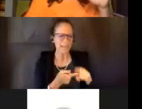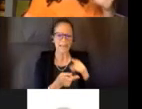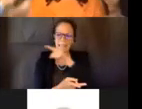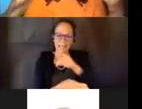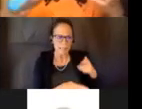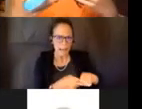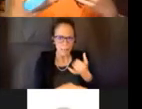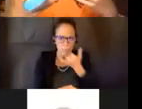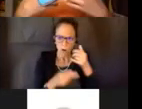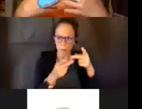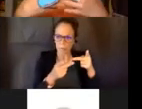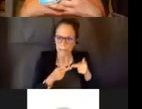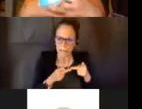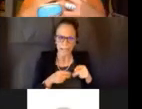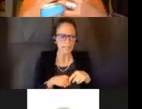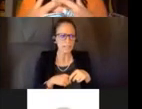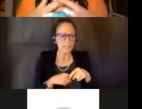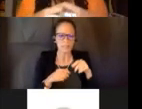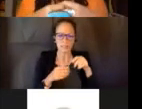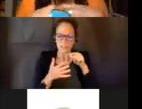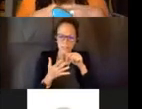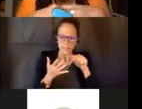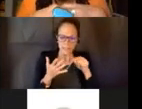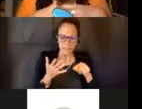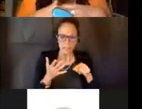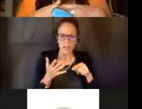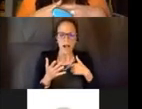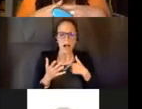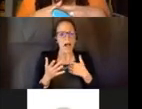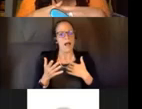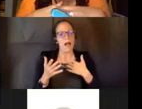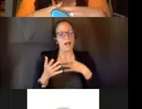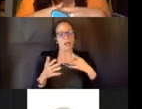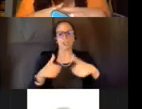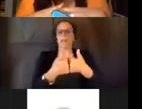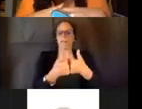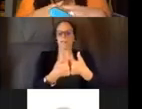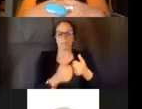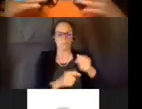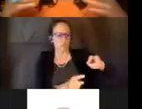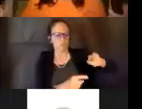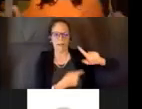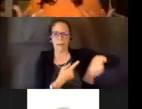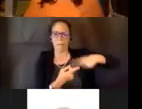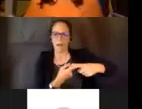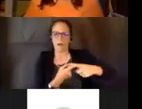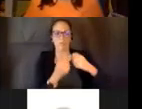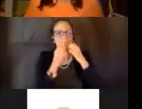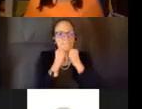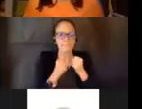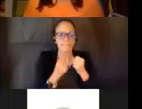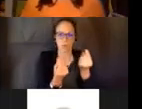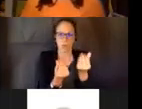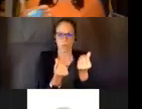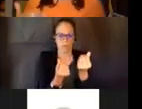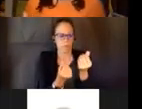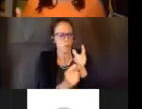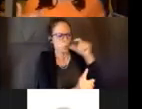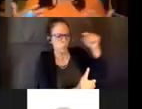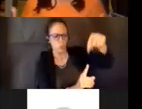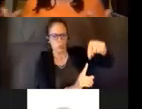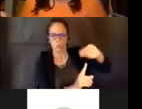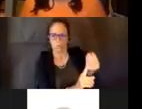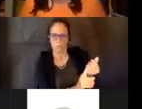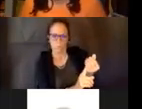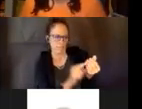anyway. So there's something about what I like to say, this moment of convergence that's always been here. We've always had moments of convergence. When people talk about